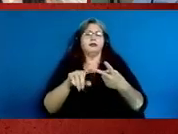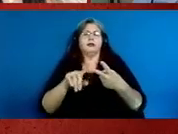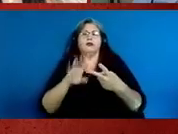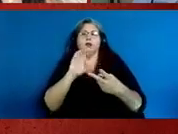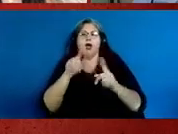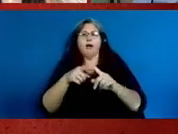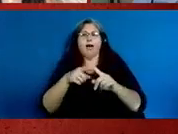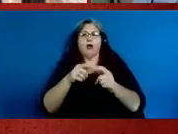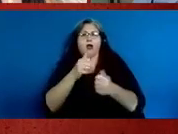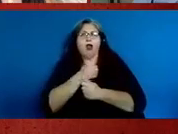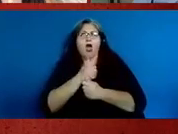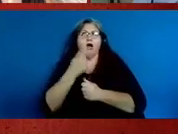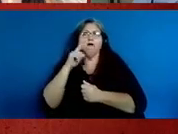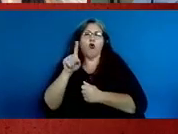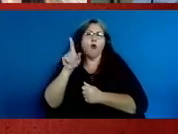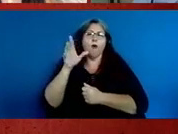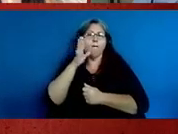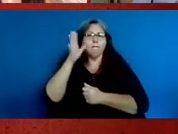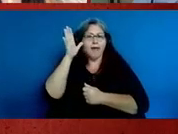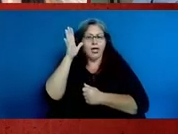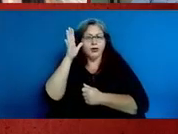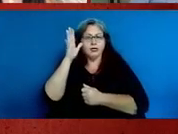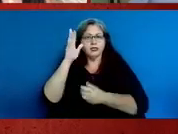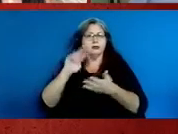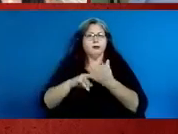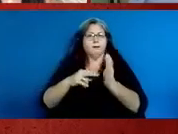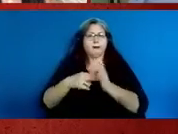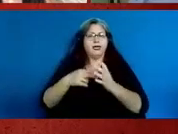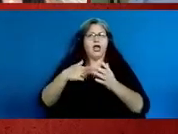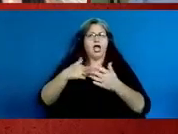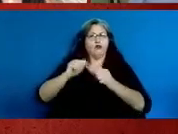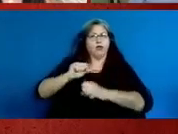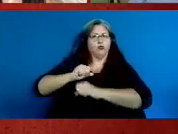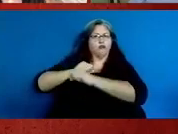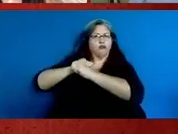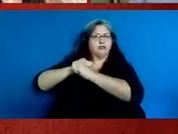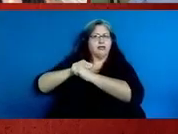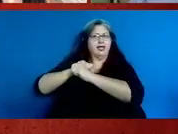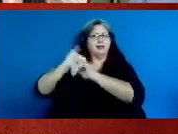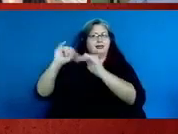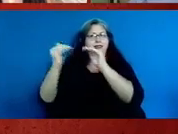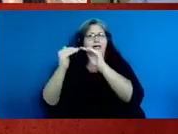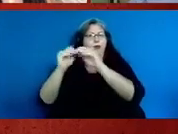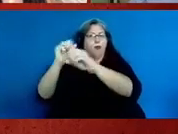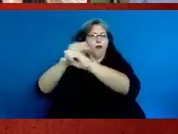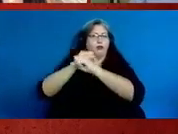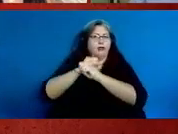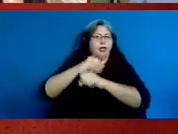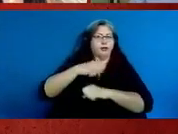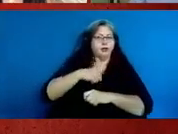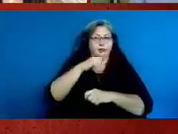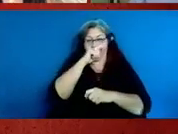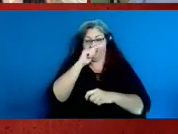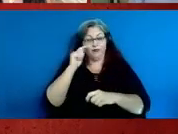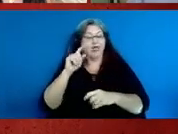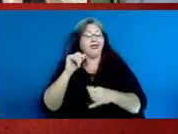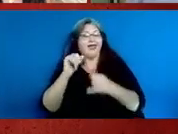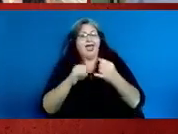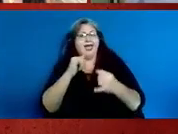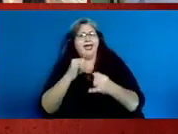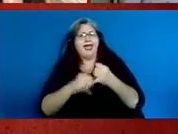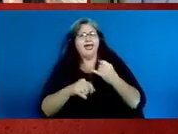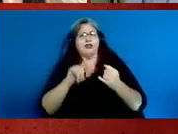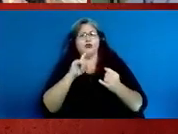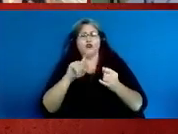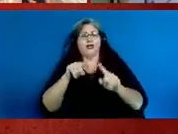your parents in a way where you want to protect them as much as they're protecting you. And then ultimately it's about a